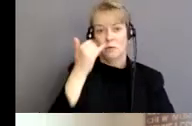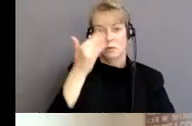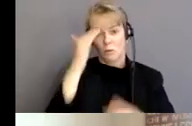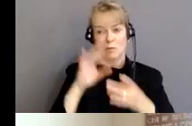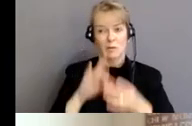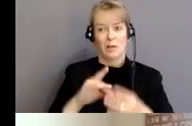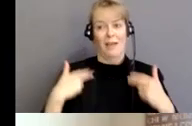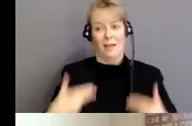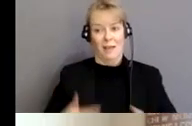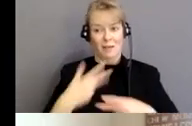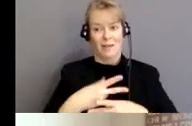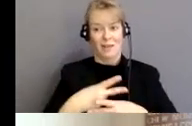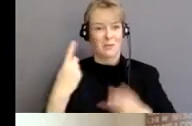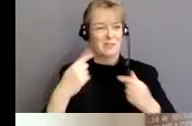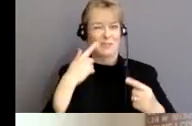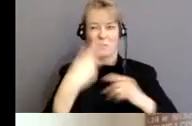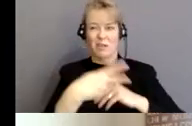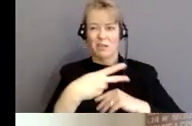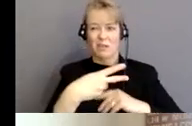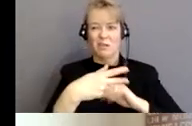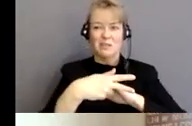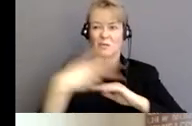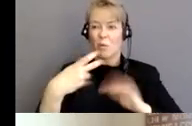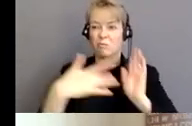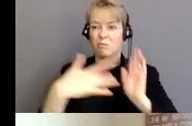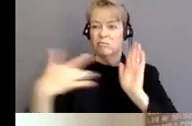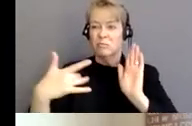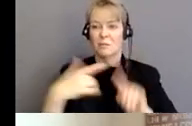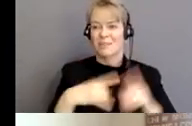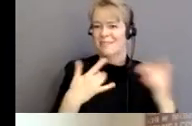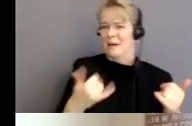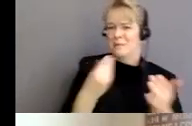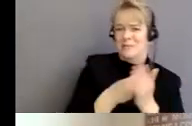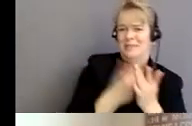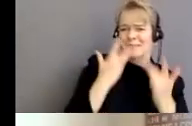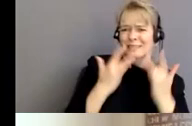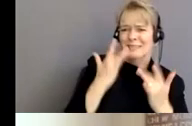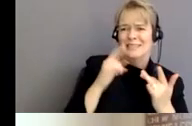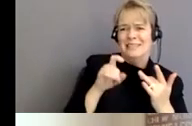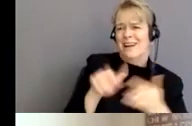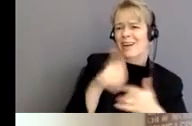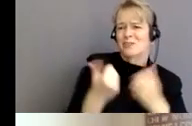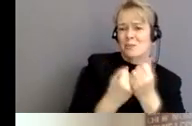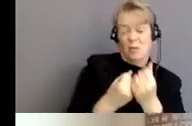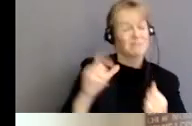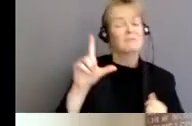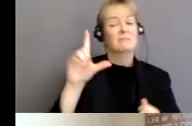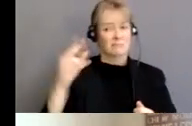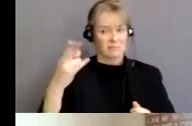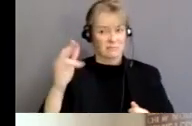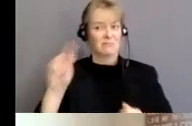that they've been defrauded, maybe they don't have the financial resources but need some support, there are community agencies that they can reach out